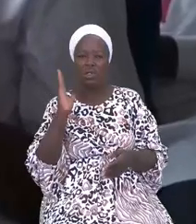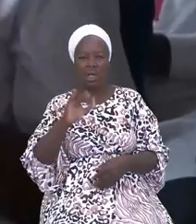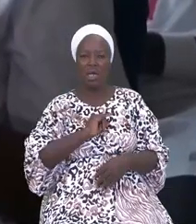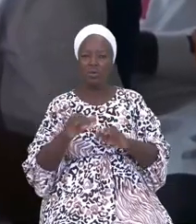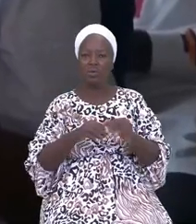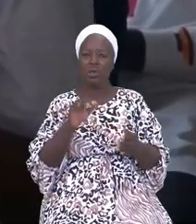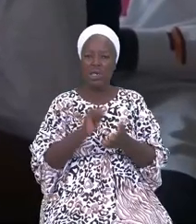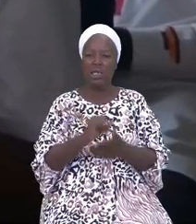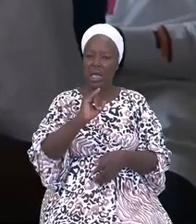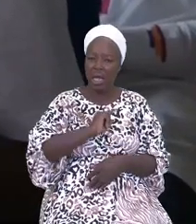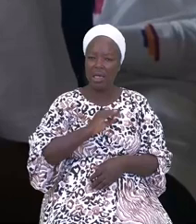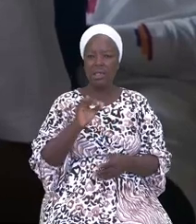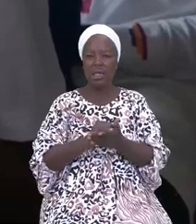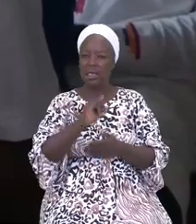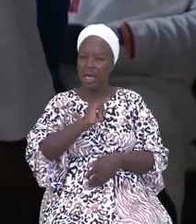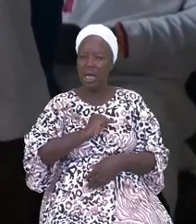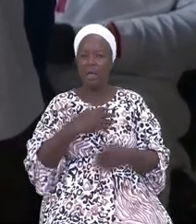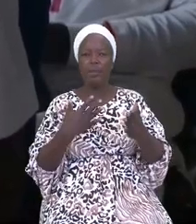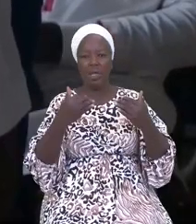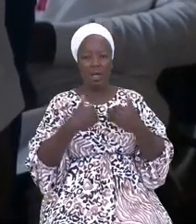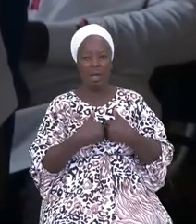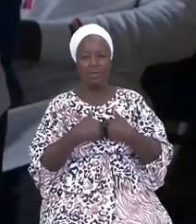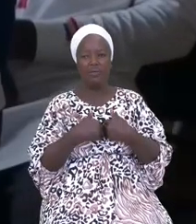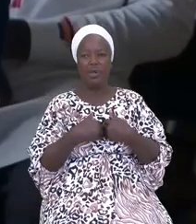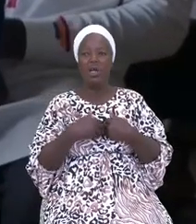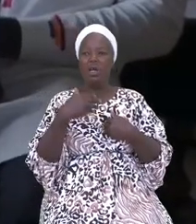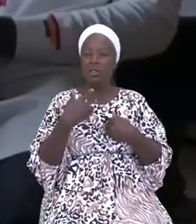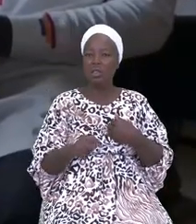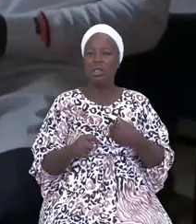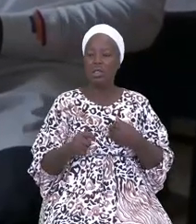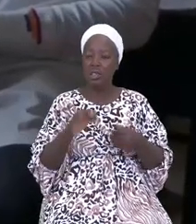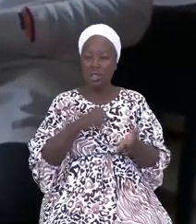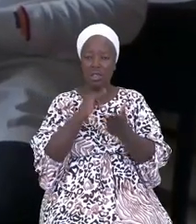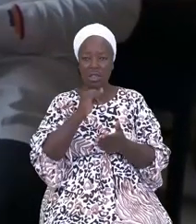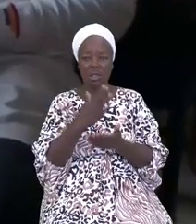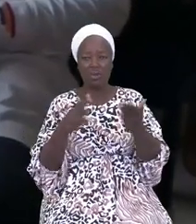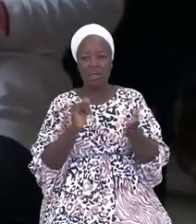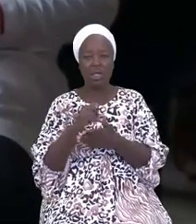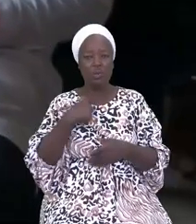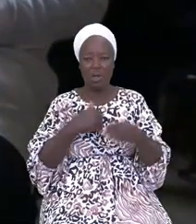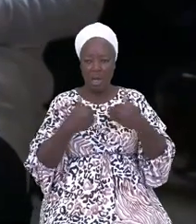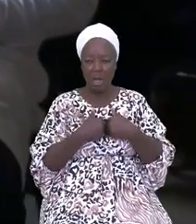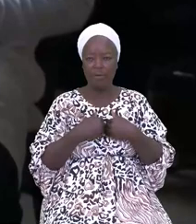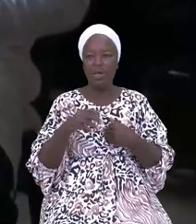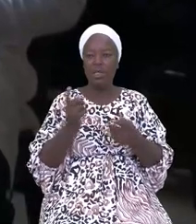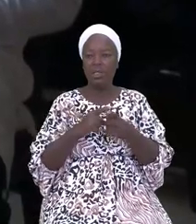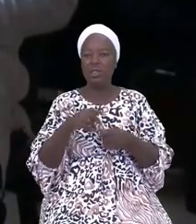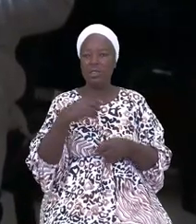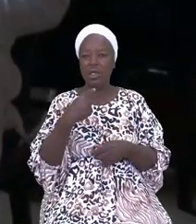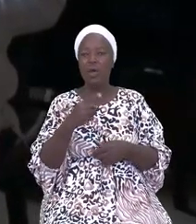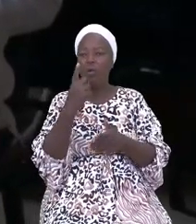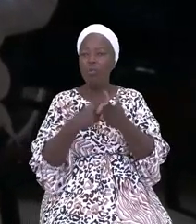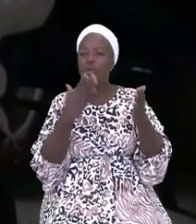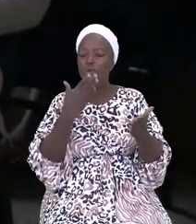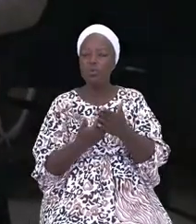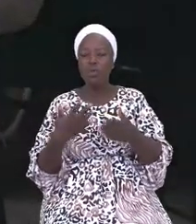that I may have? It's something we possess, it's something we have, and it says, what good thing can I do,